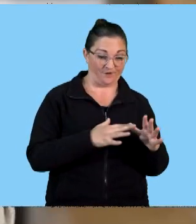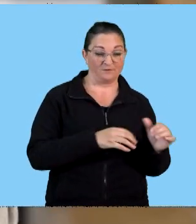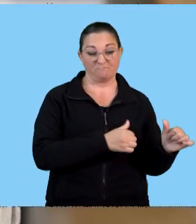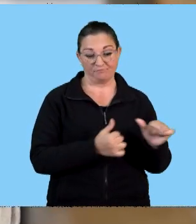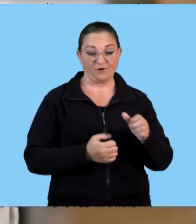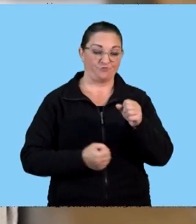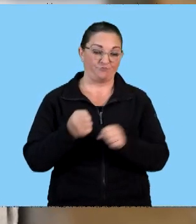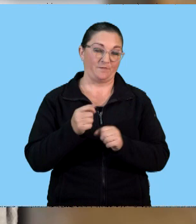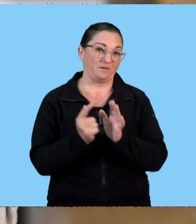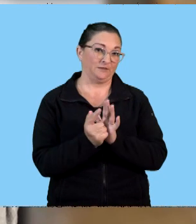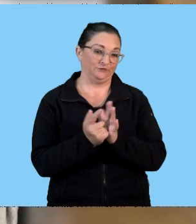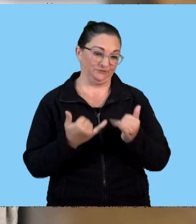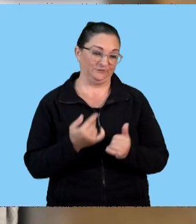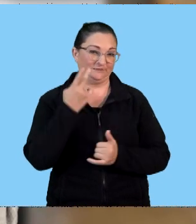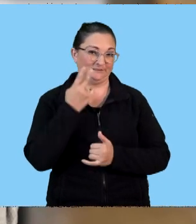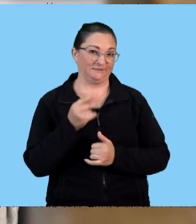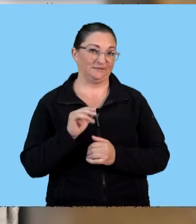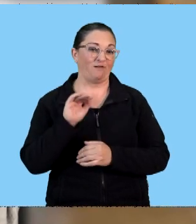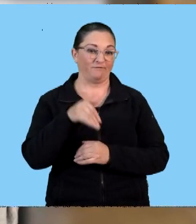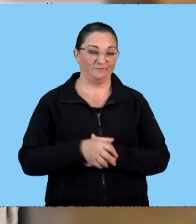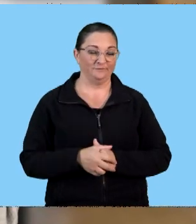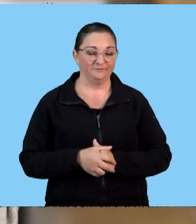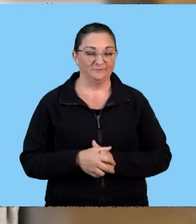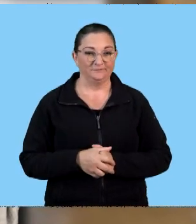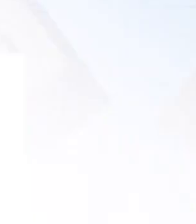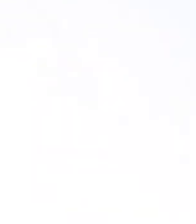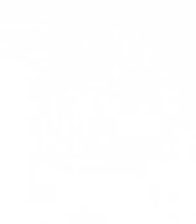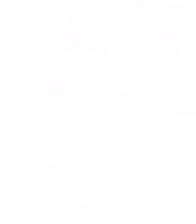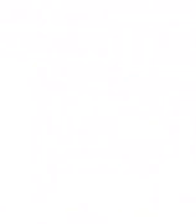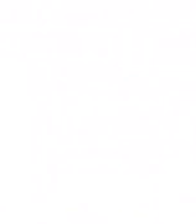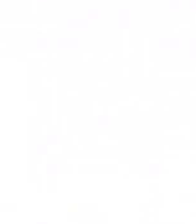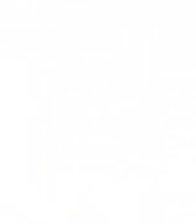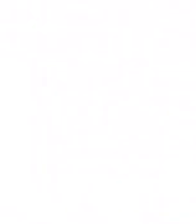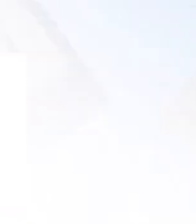break. After the break, I will wrap up today's lesson. See you after the break.